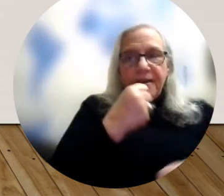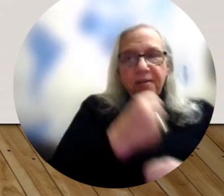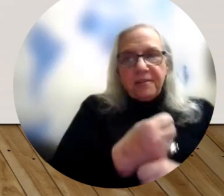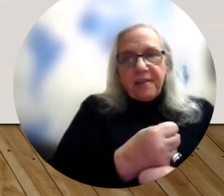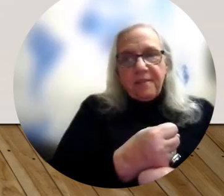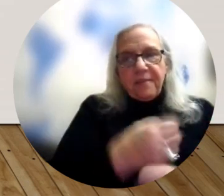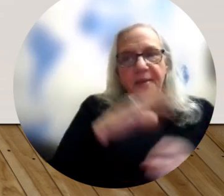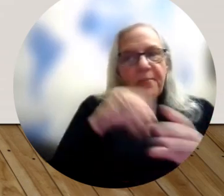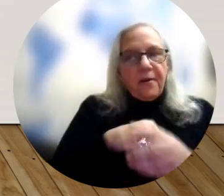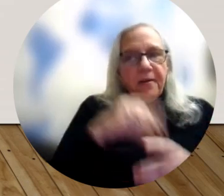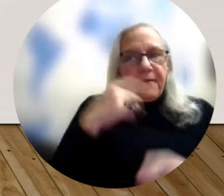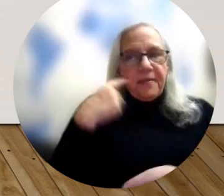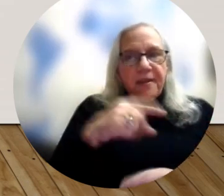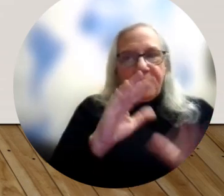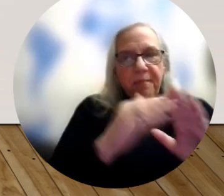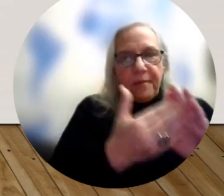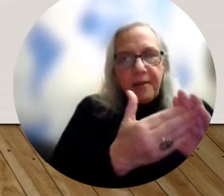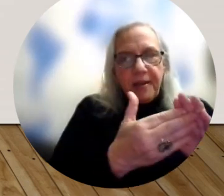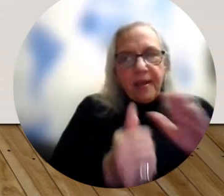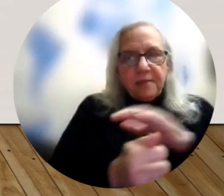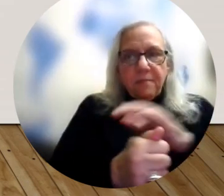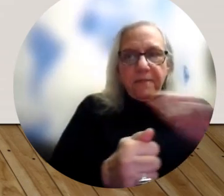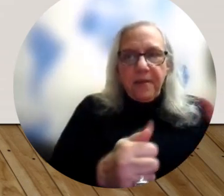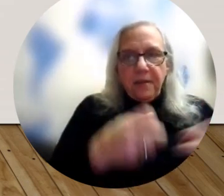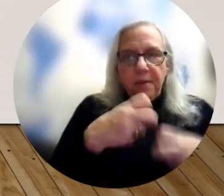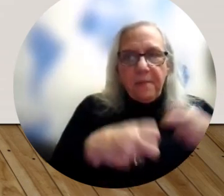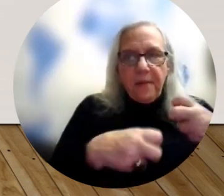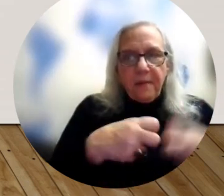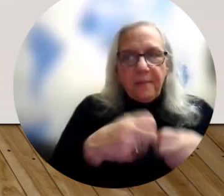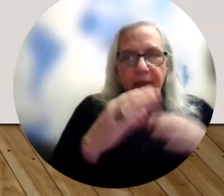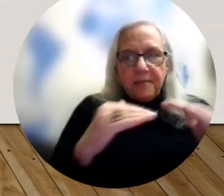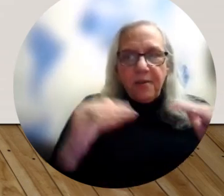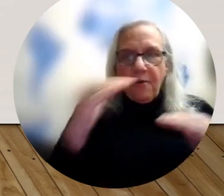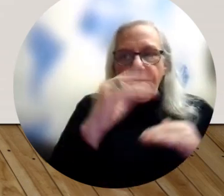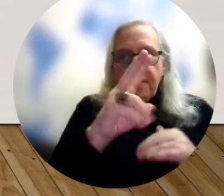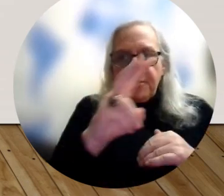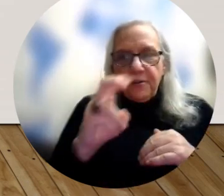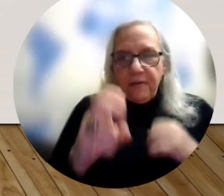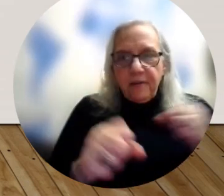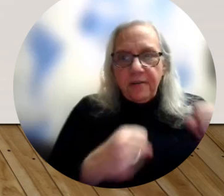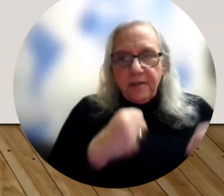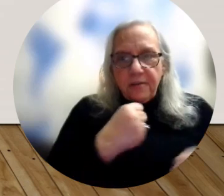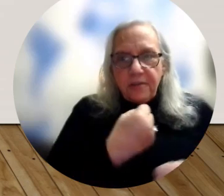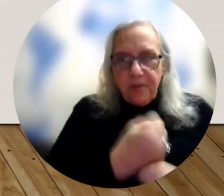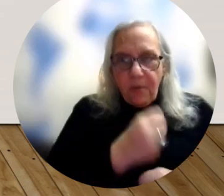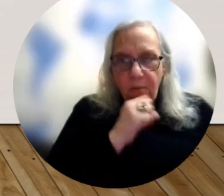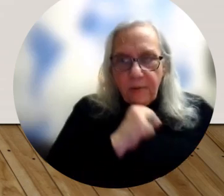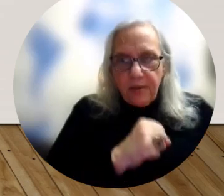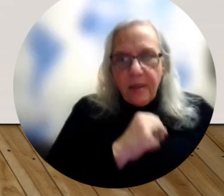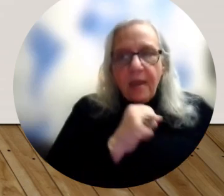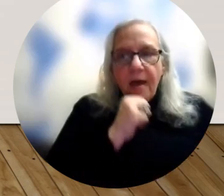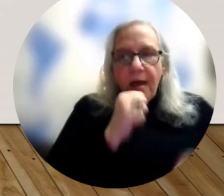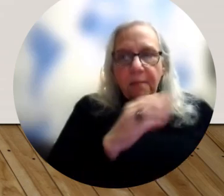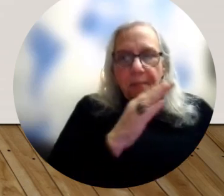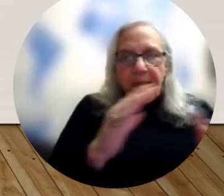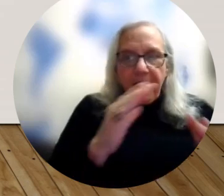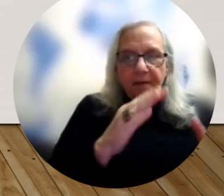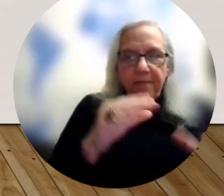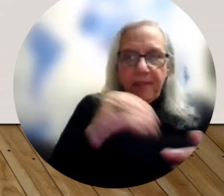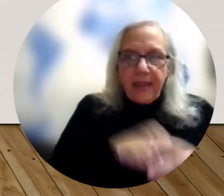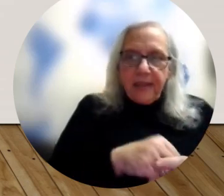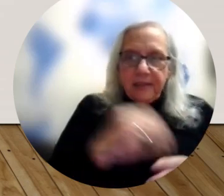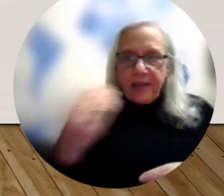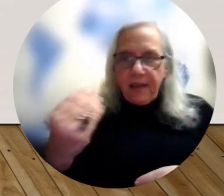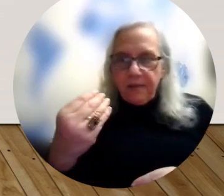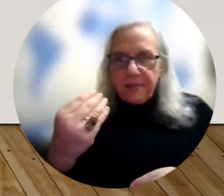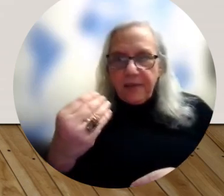Many years of being part of the deaf community has revealed a problem that is over 200 years old. Unprepared